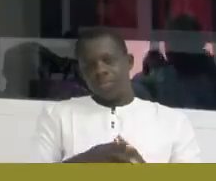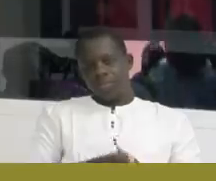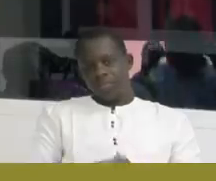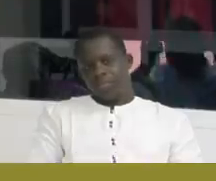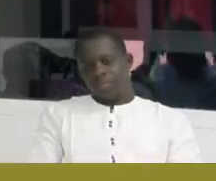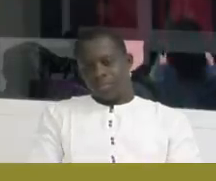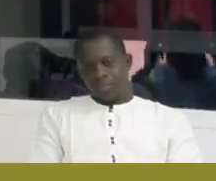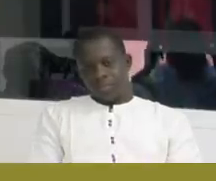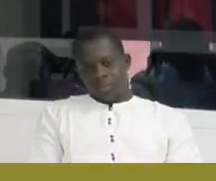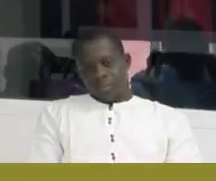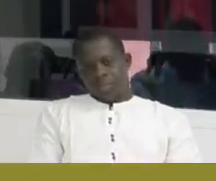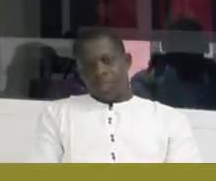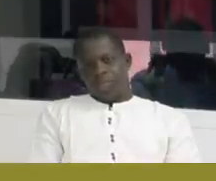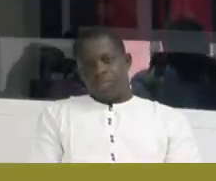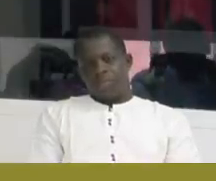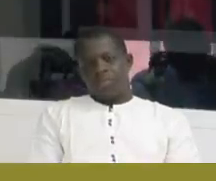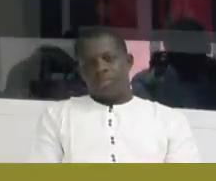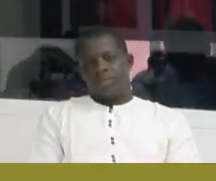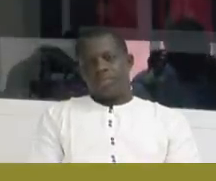So